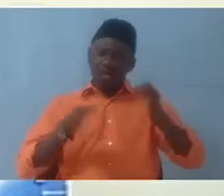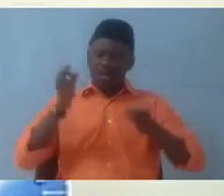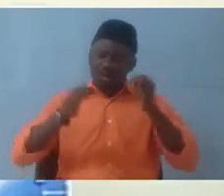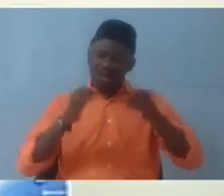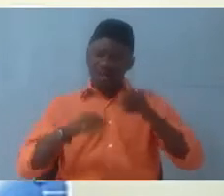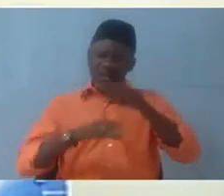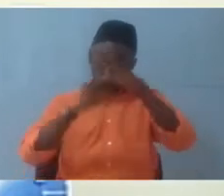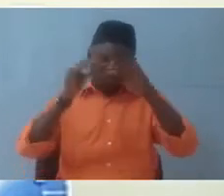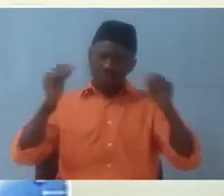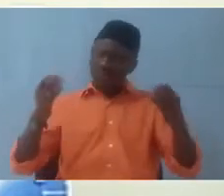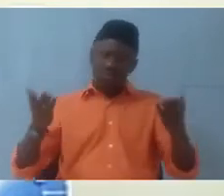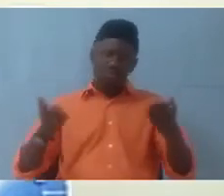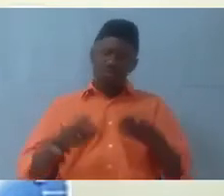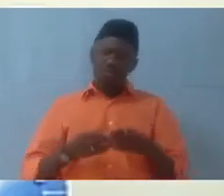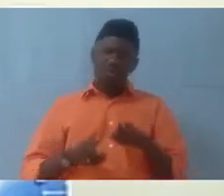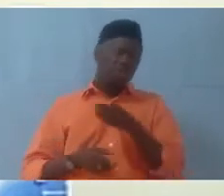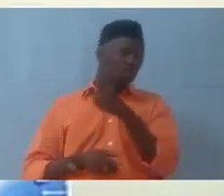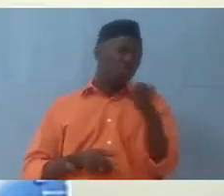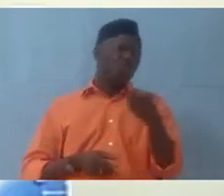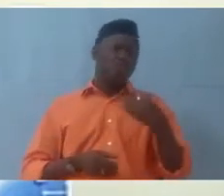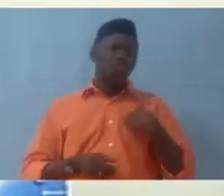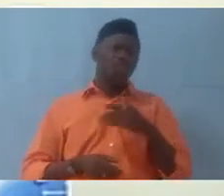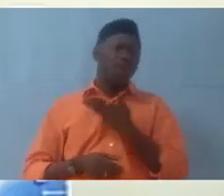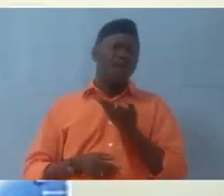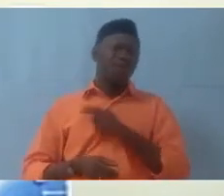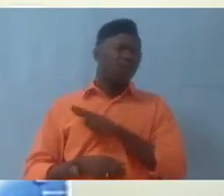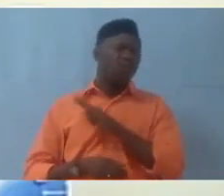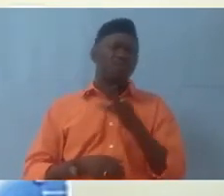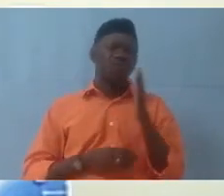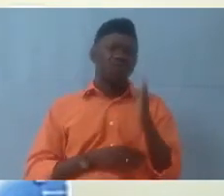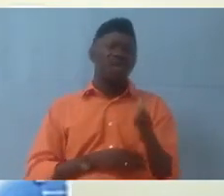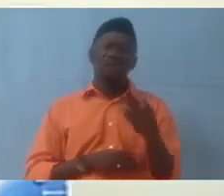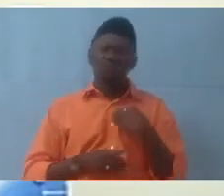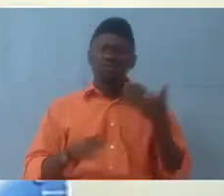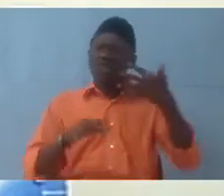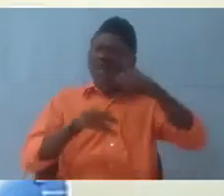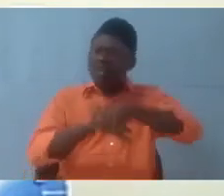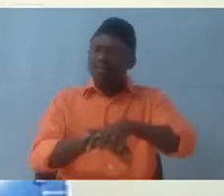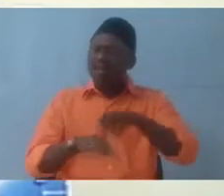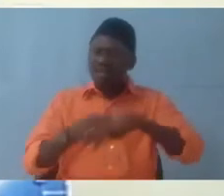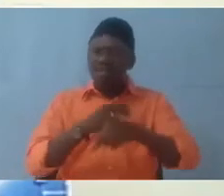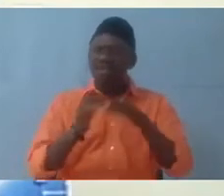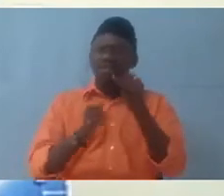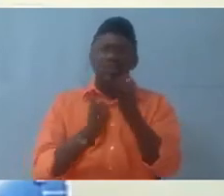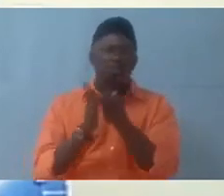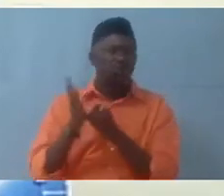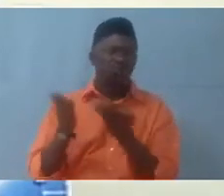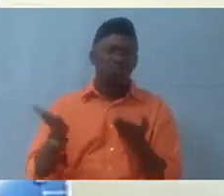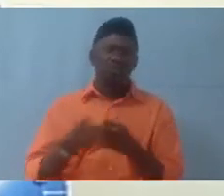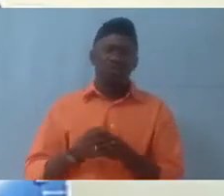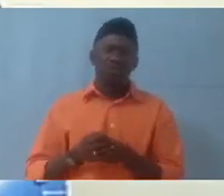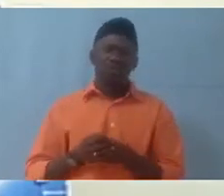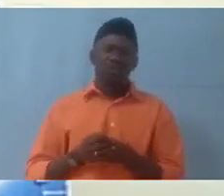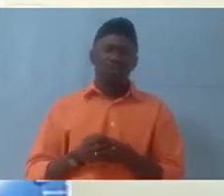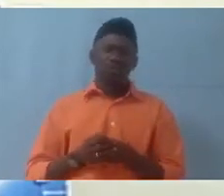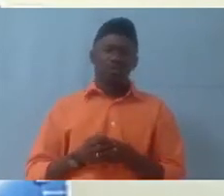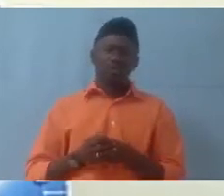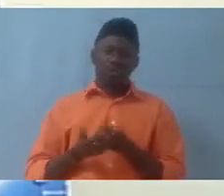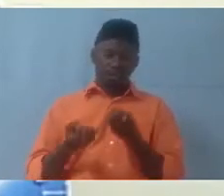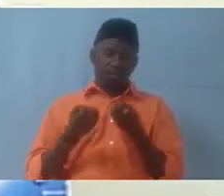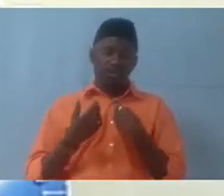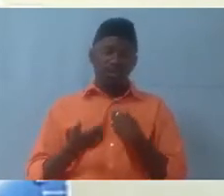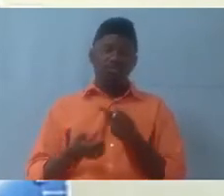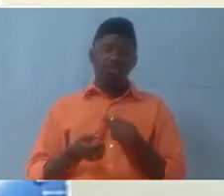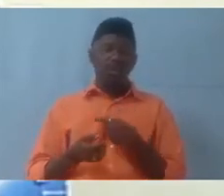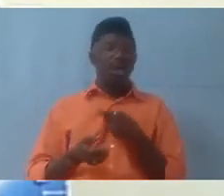to interfere in these situations. Te ndax sa yeen sa amulen dole pour dugal sen loxo ci mbir mi. He said to me that he advised same to the DG.